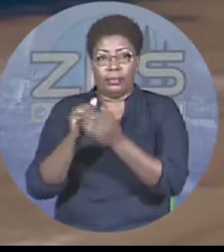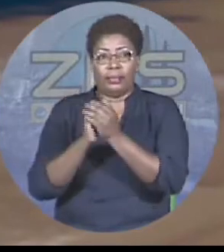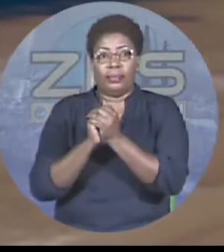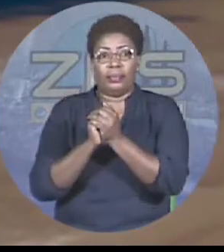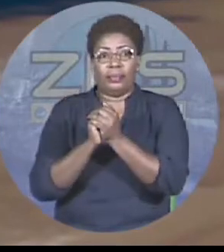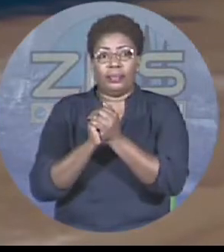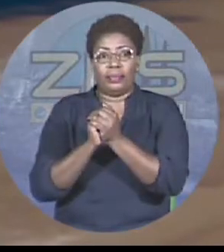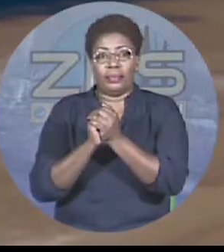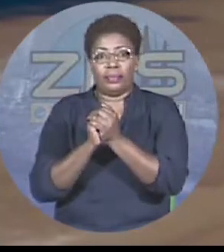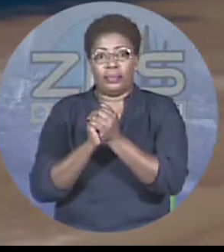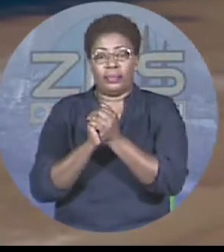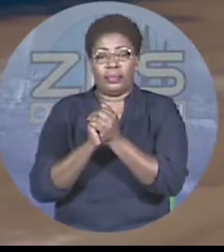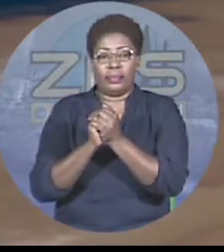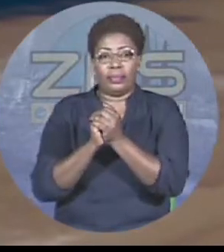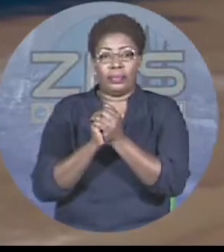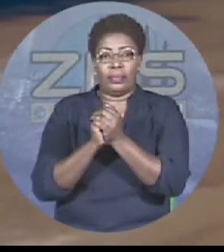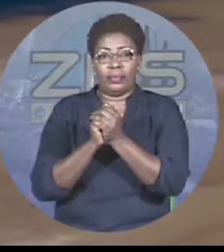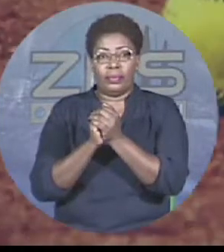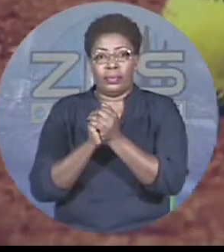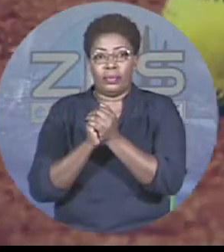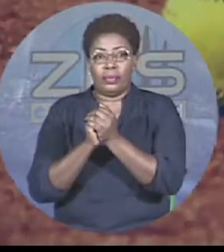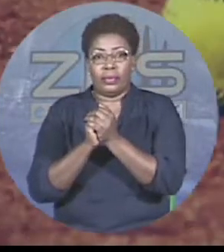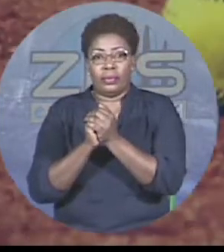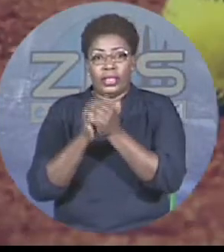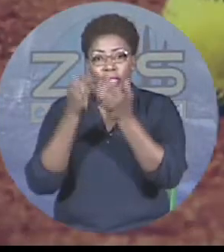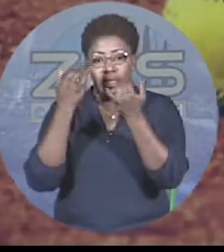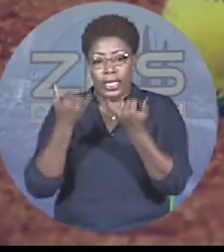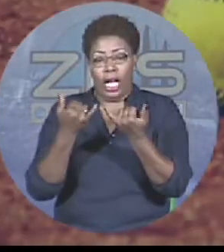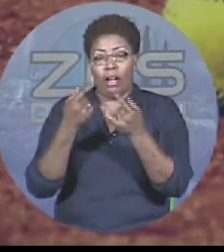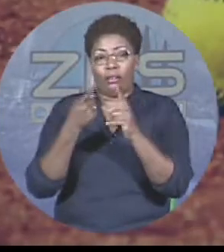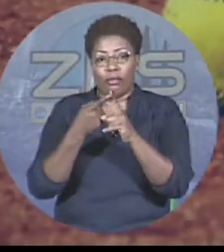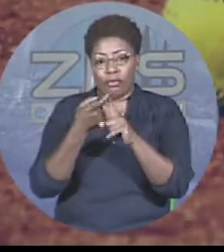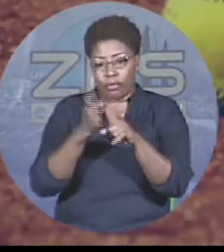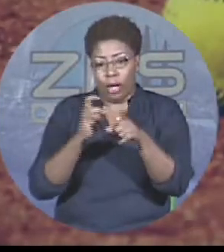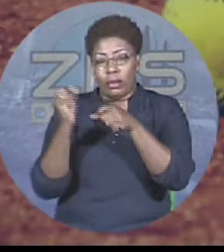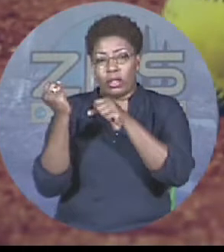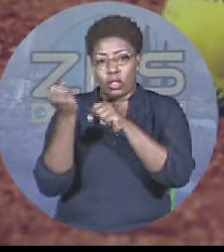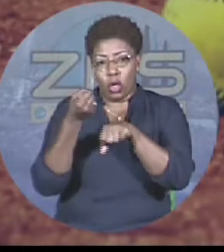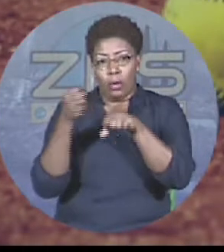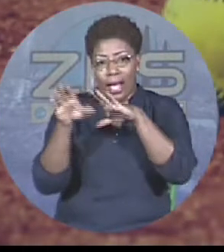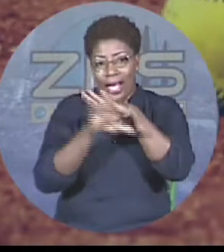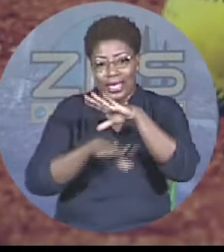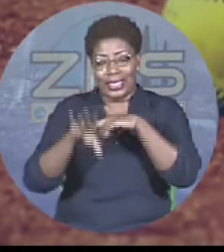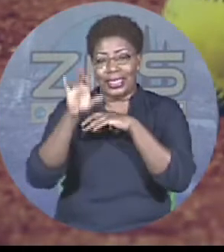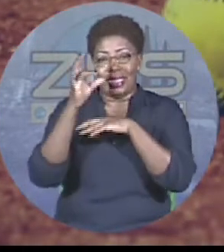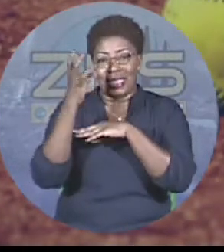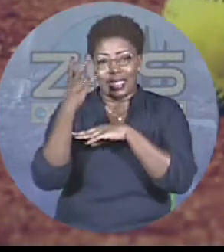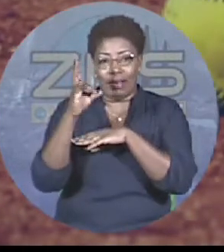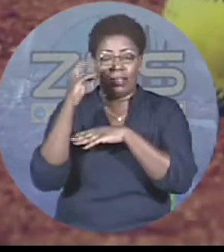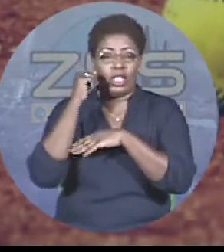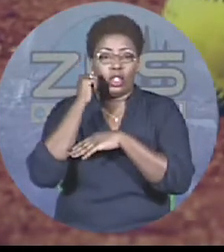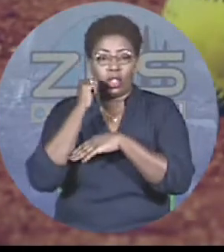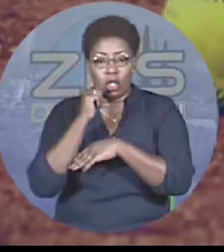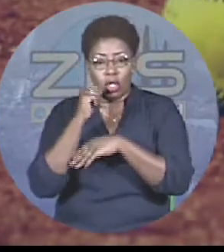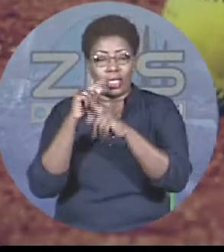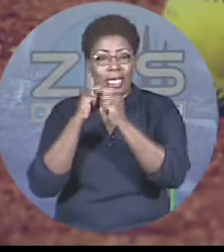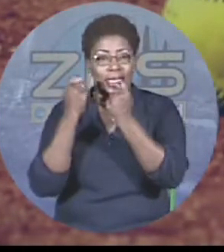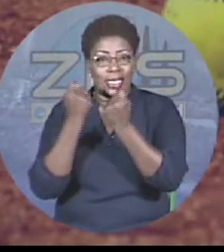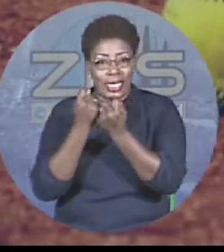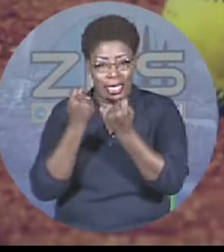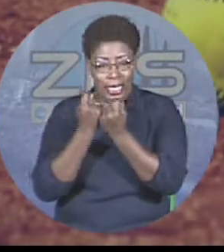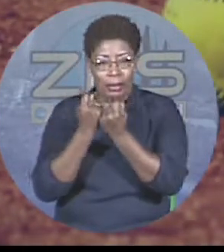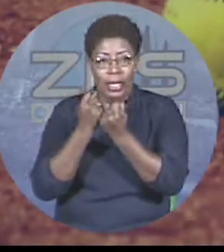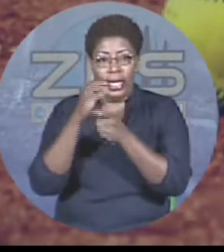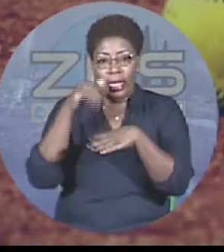3-setter to Guadalupe. And from softball, our under-17 girls national softball team in